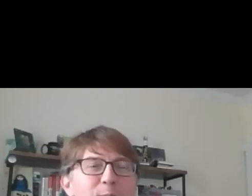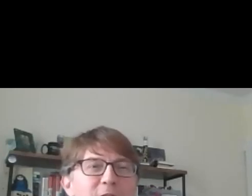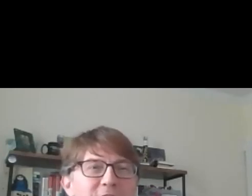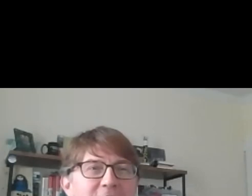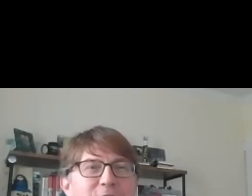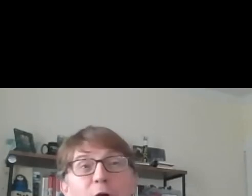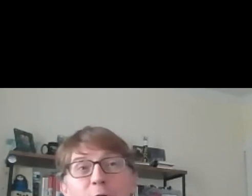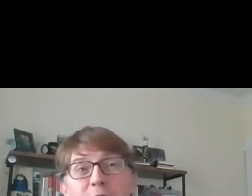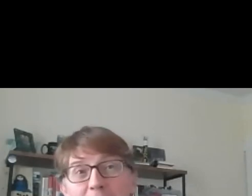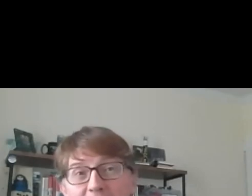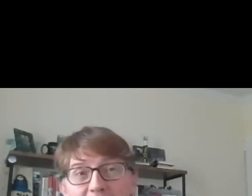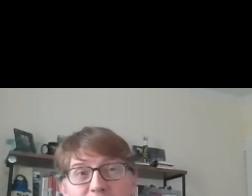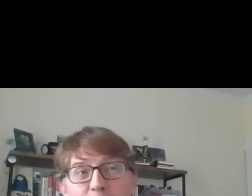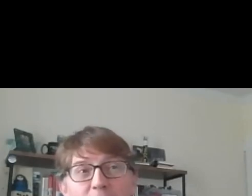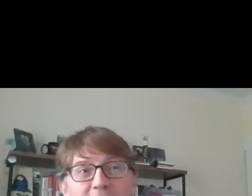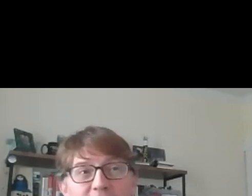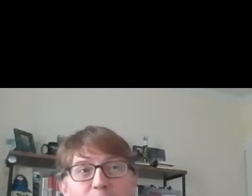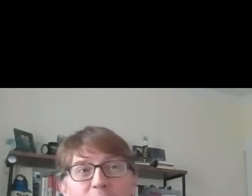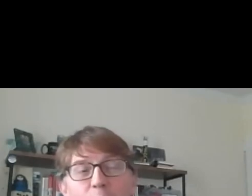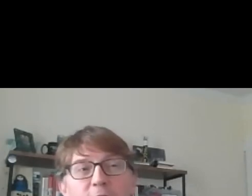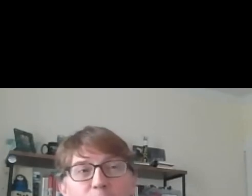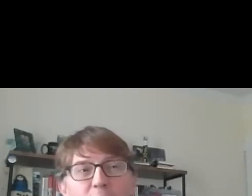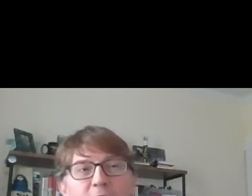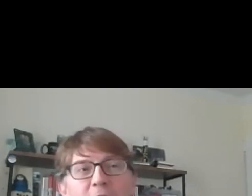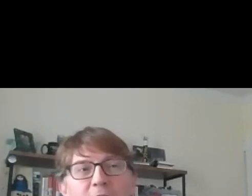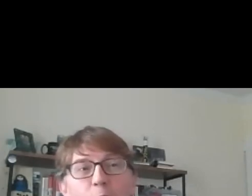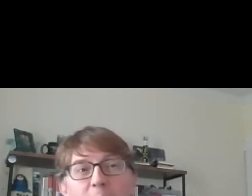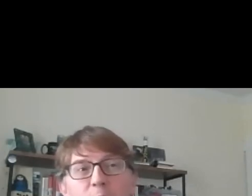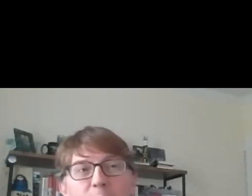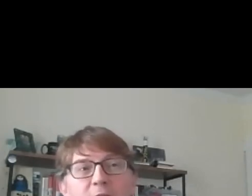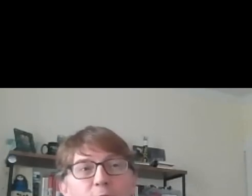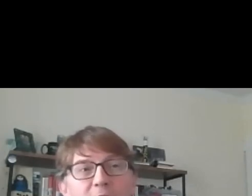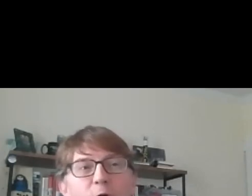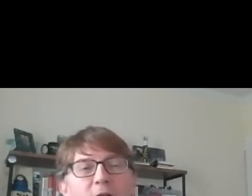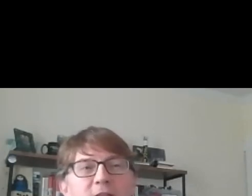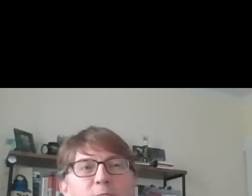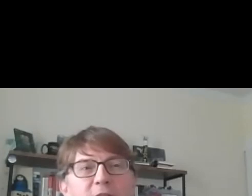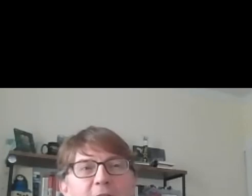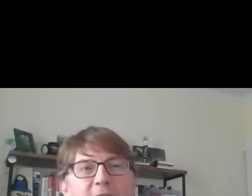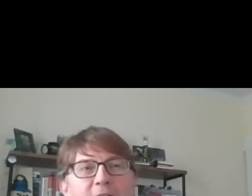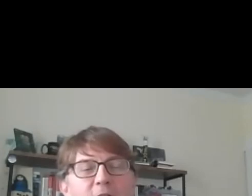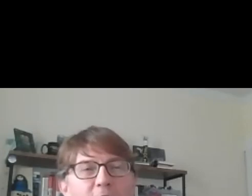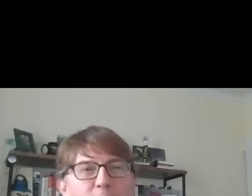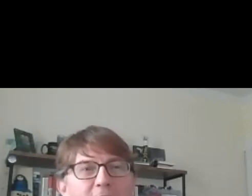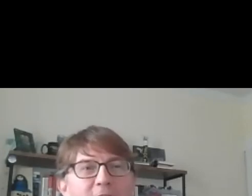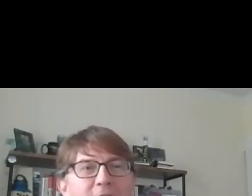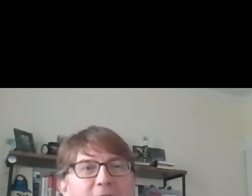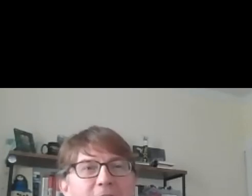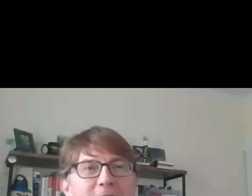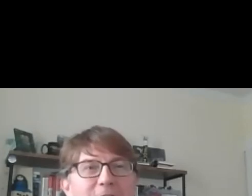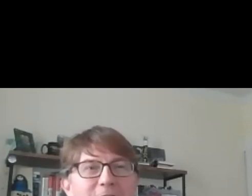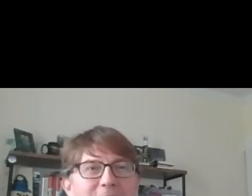Republican counterparts. So Celinda has, for example, co-authored a book, What Women Really Want, with Kellyanne